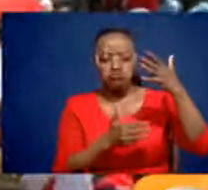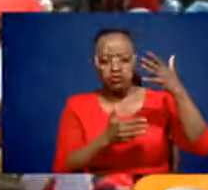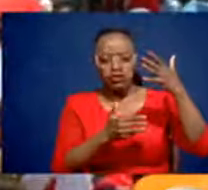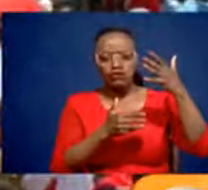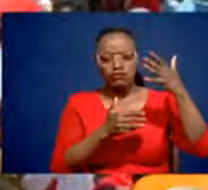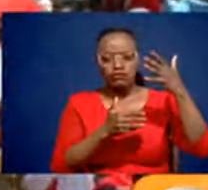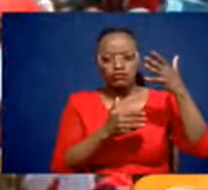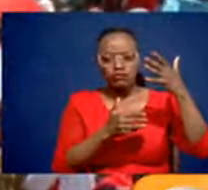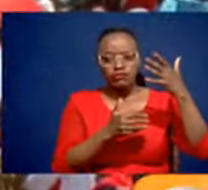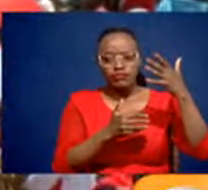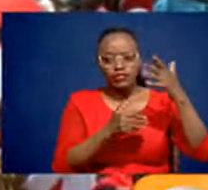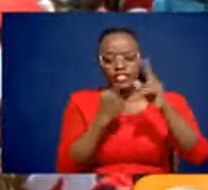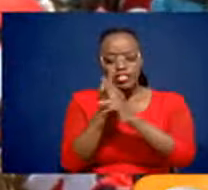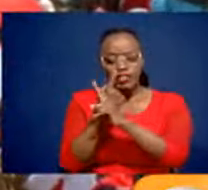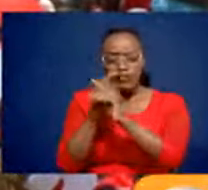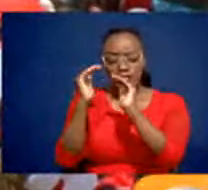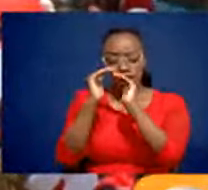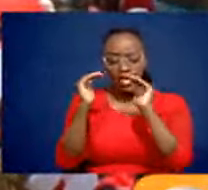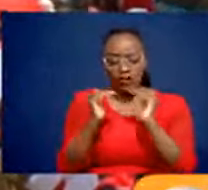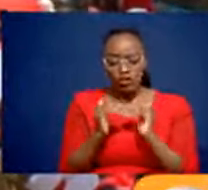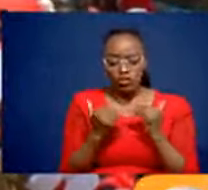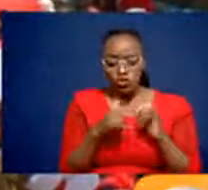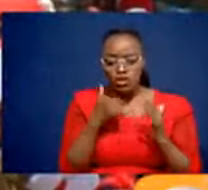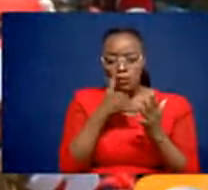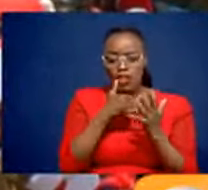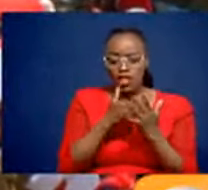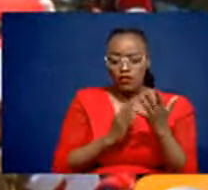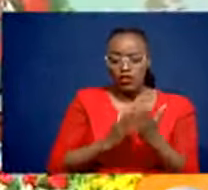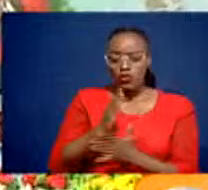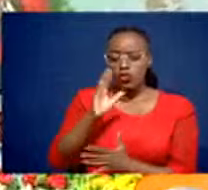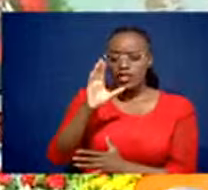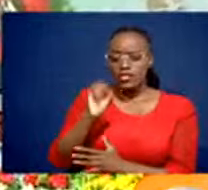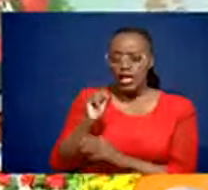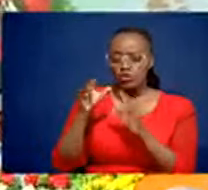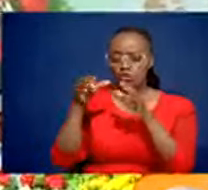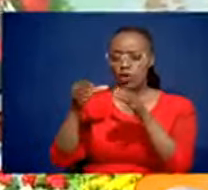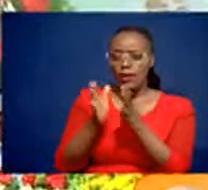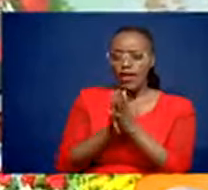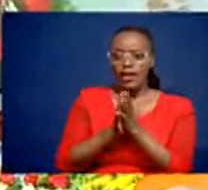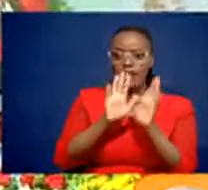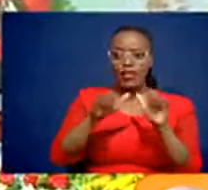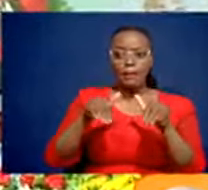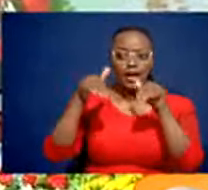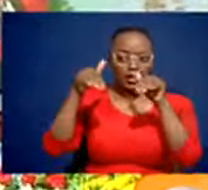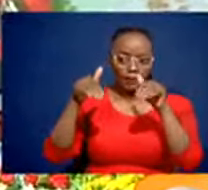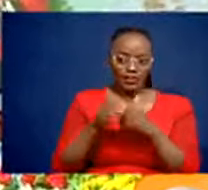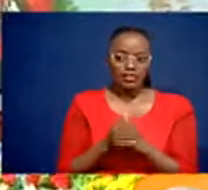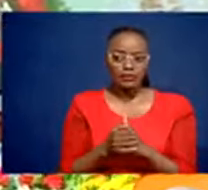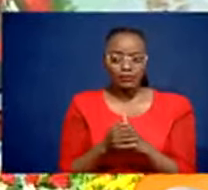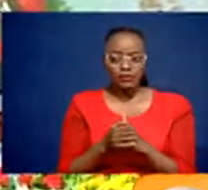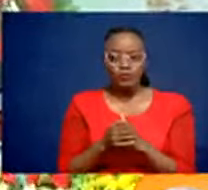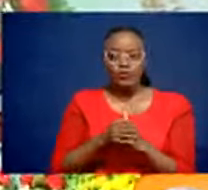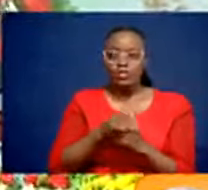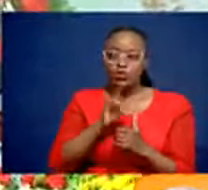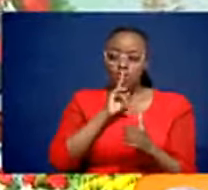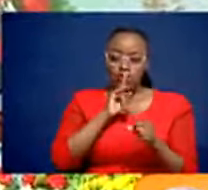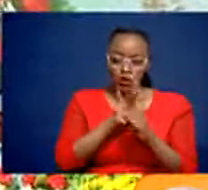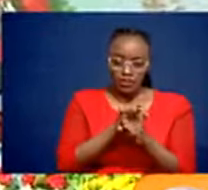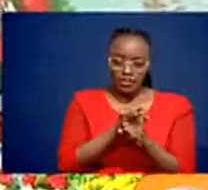are at various stages of consideration by Cabinet and Parliament. To